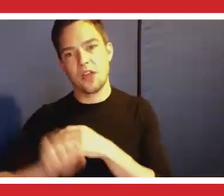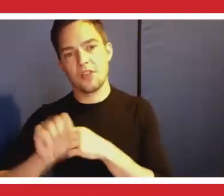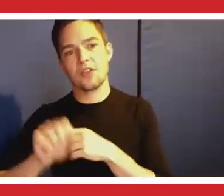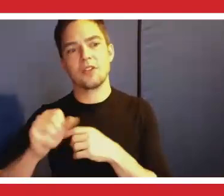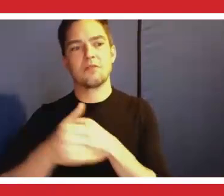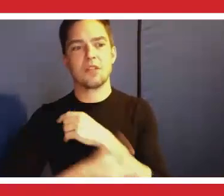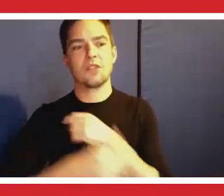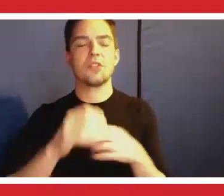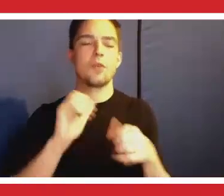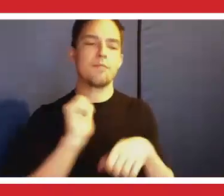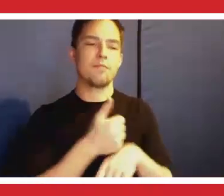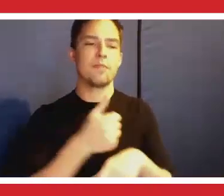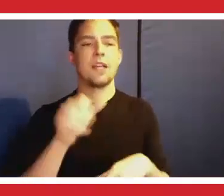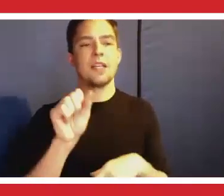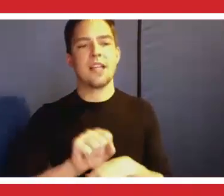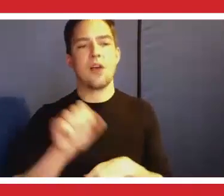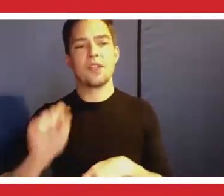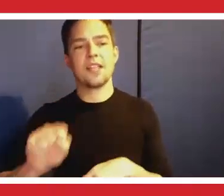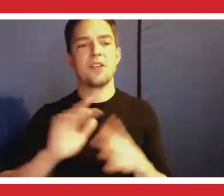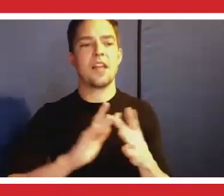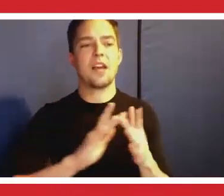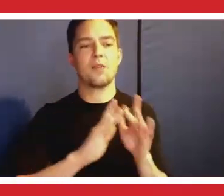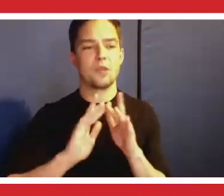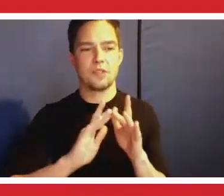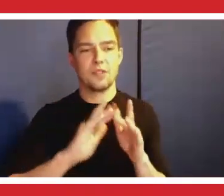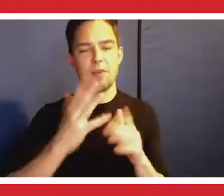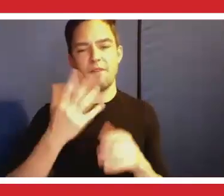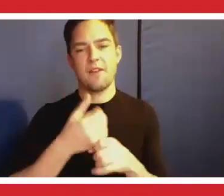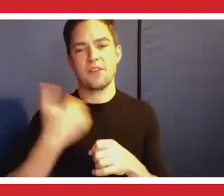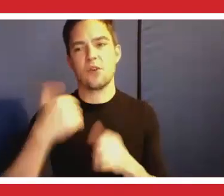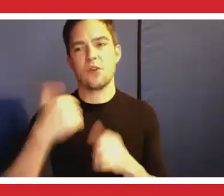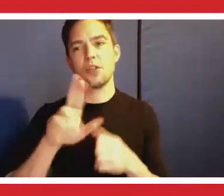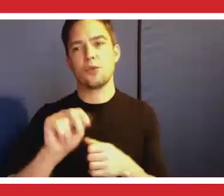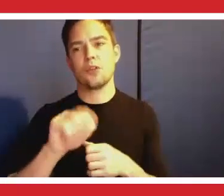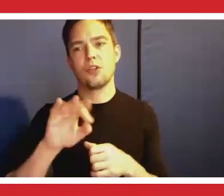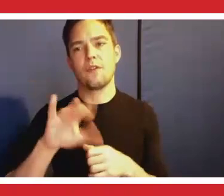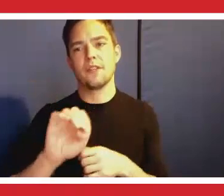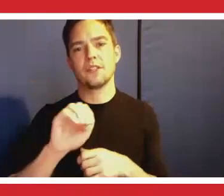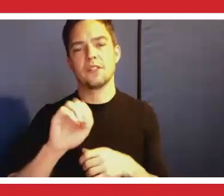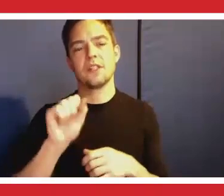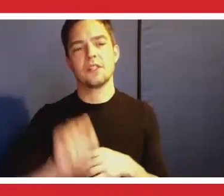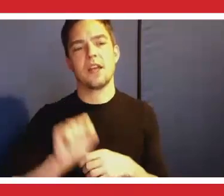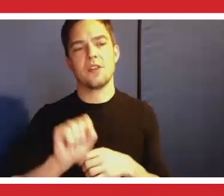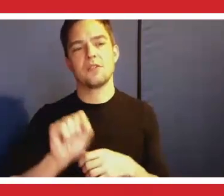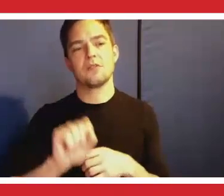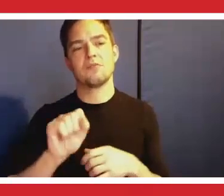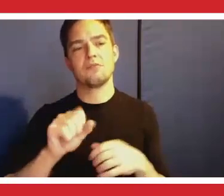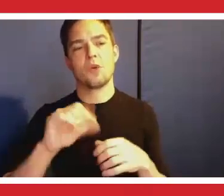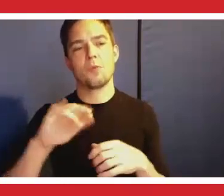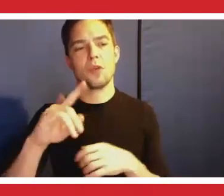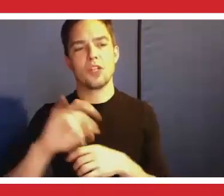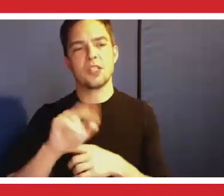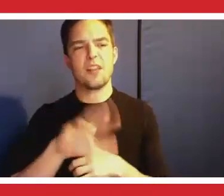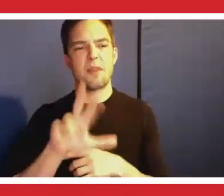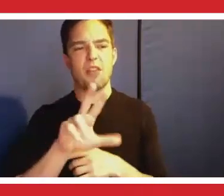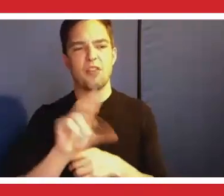Network for Public Service Innovation about 5 years ago with the UN Office for South-South Cooperation. Now it has about 30 countries as members